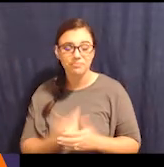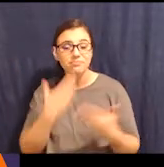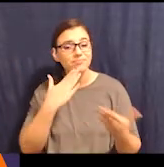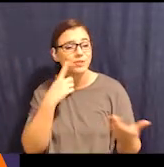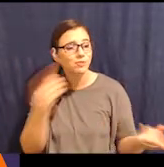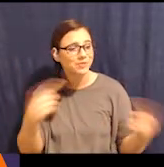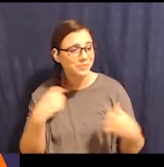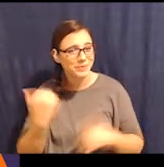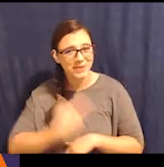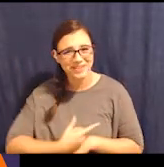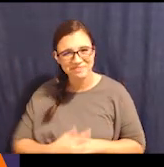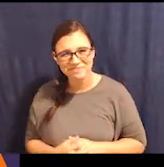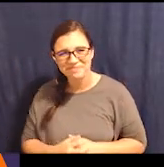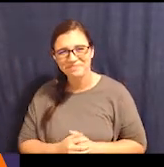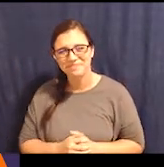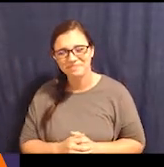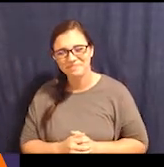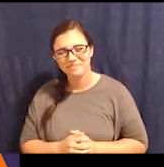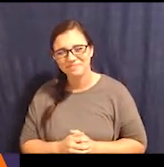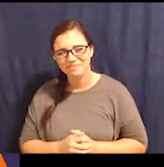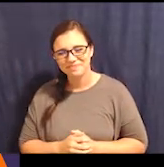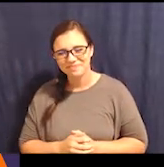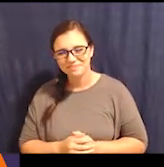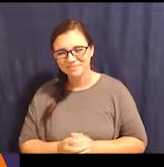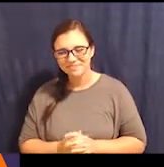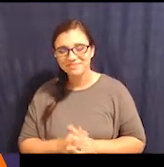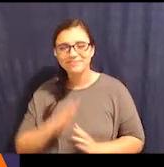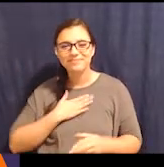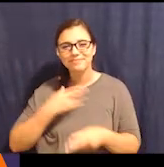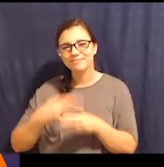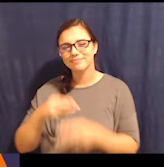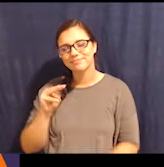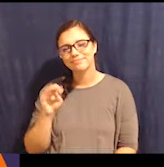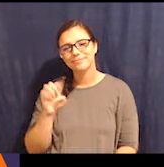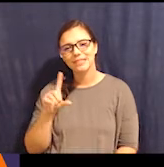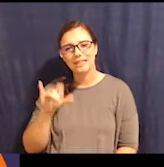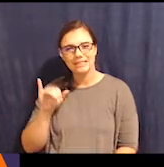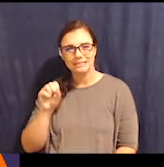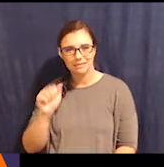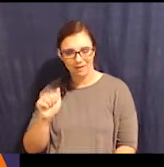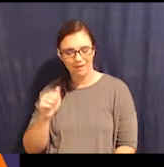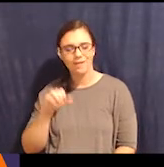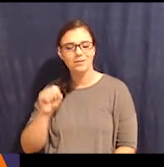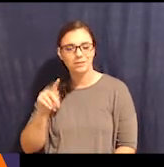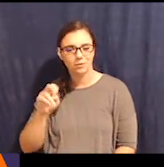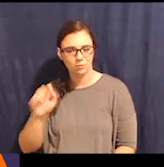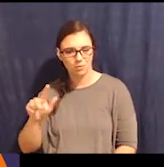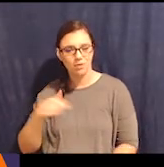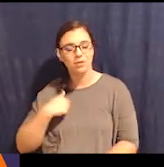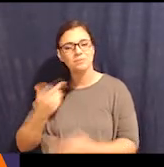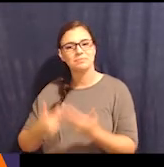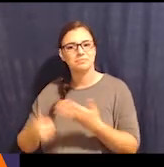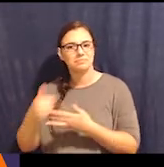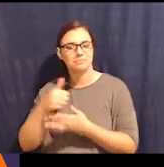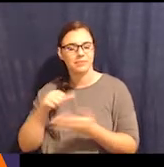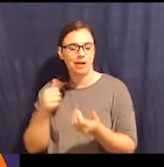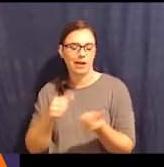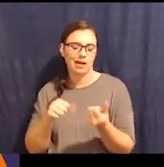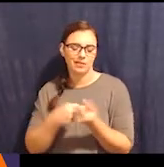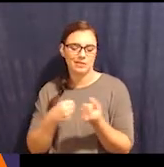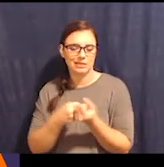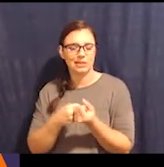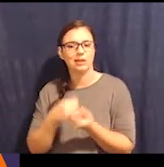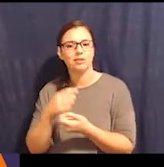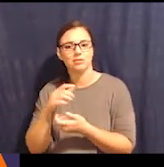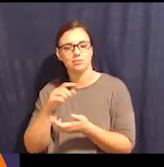My name is Melissa Searle, and I am a Senior Advocate Investigator with Disability Rights Florida. I have been with Disability Rights Florida for